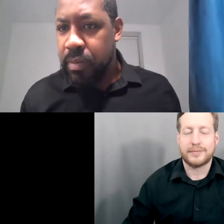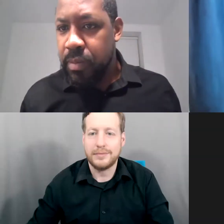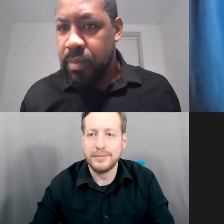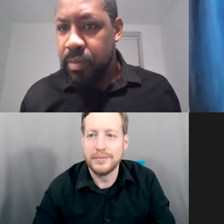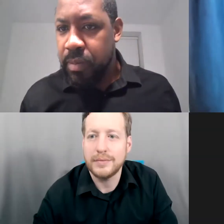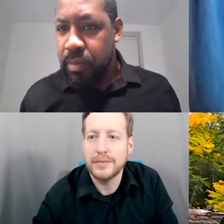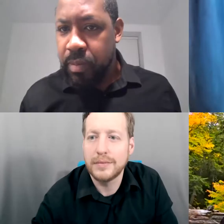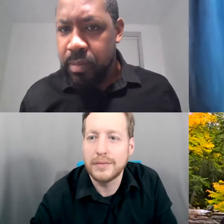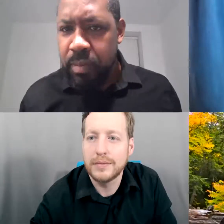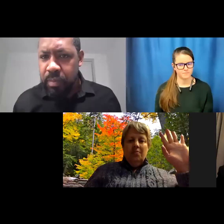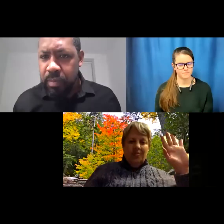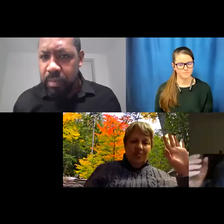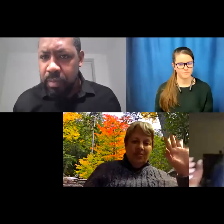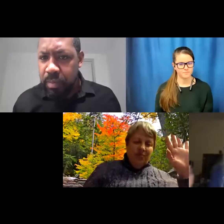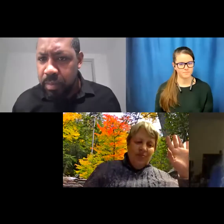questions.